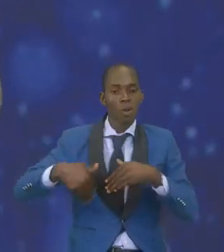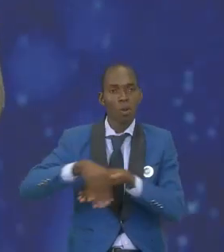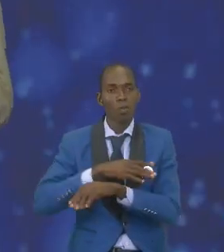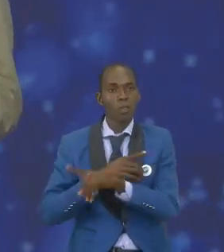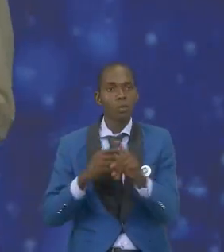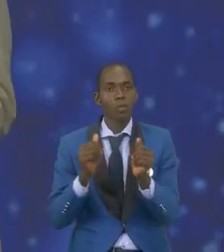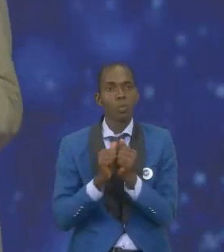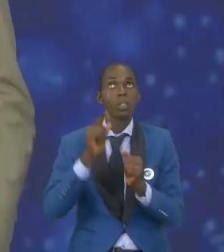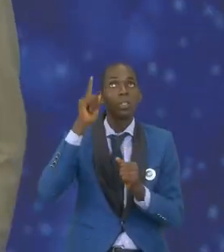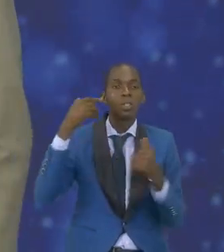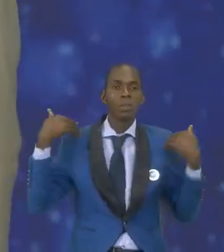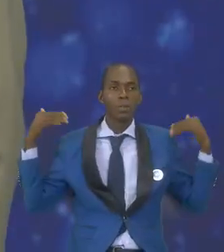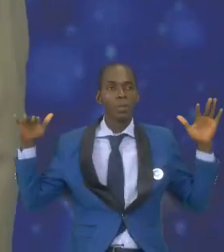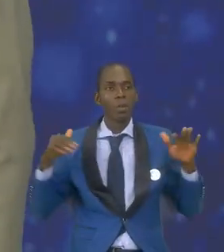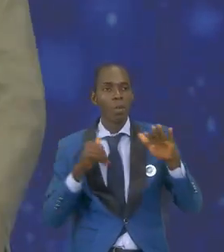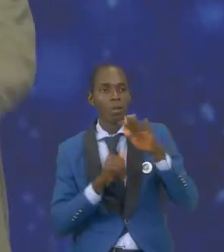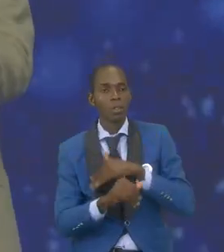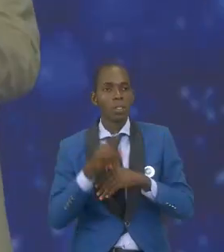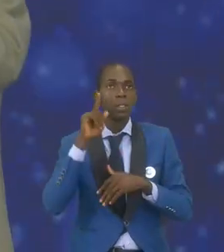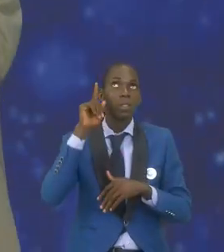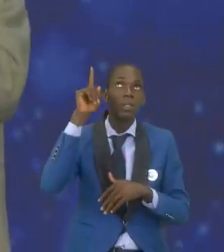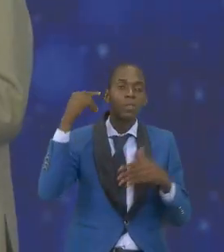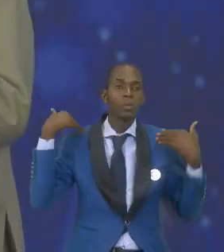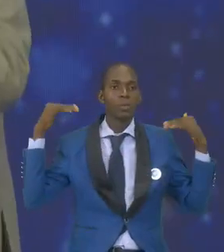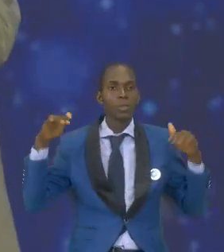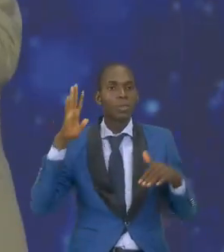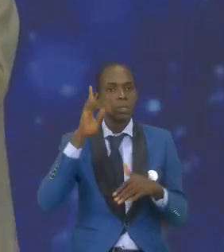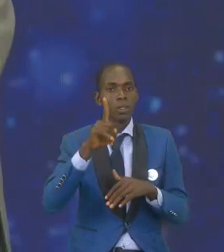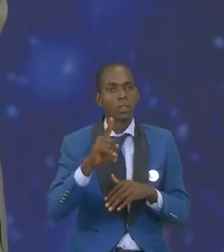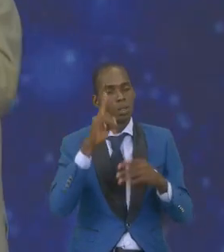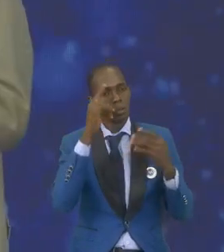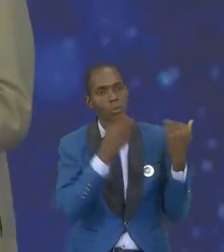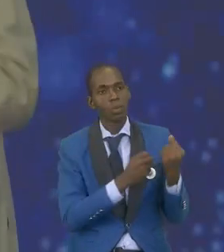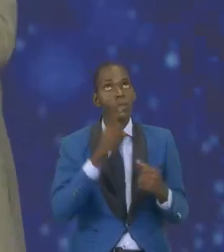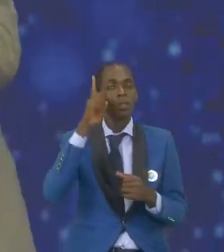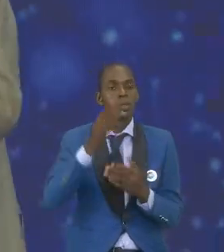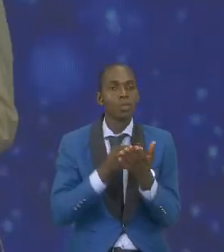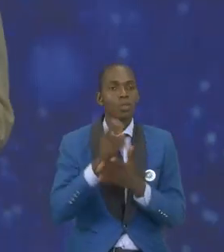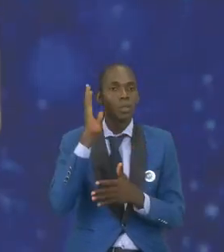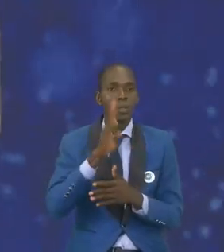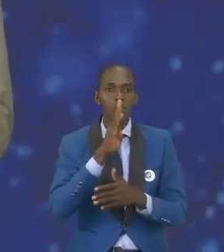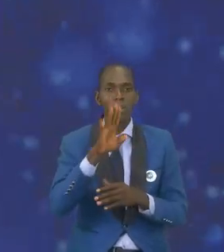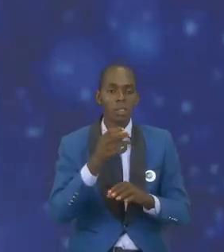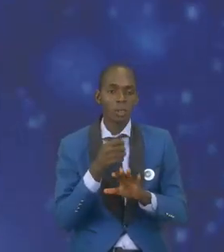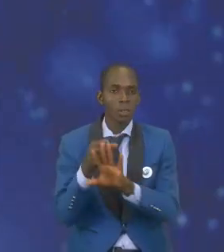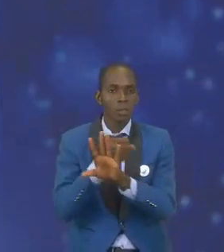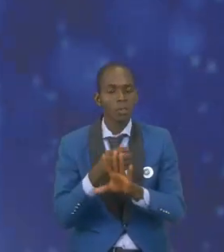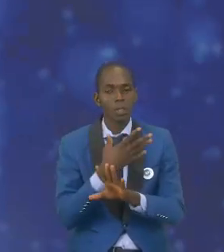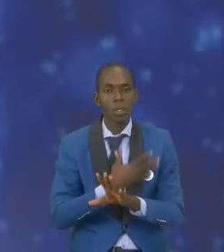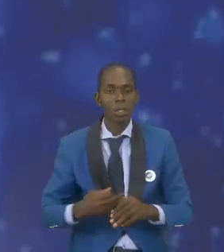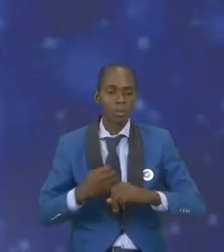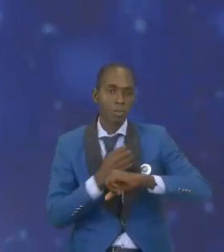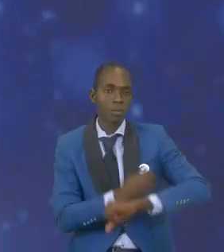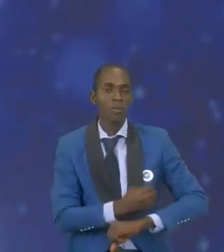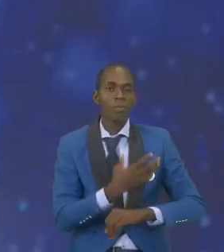feathers, under his wings thou shalt trust. His truth shall be thy shield and thy buckler. Look at verse